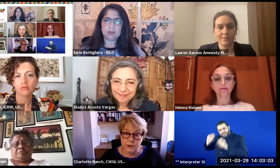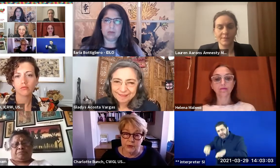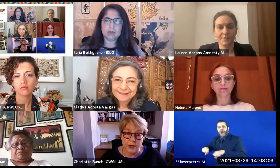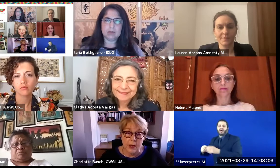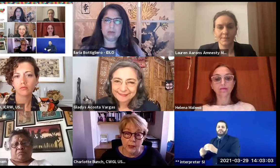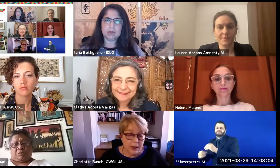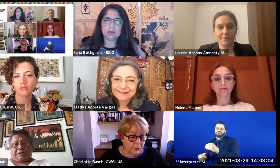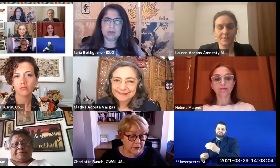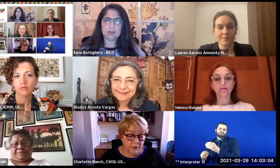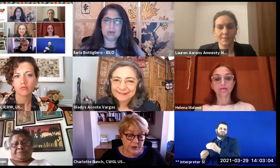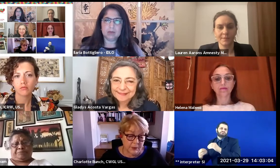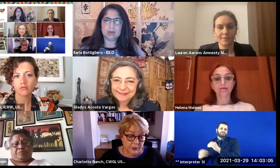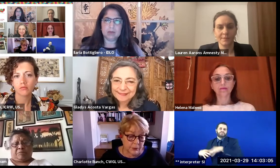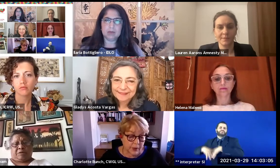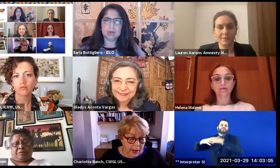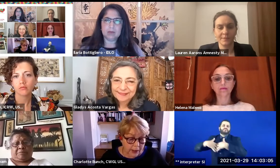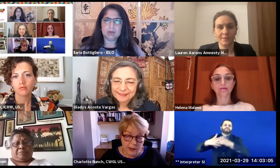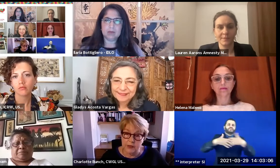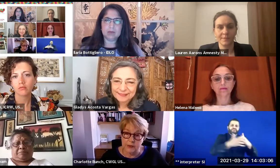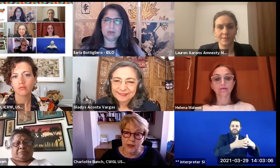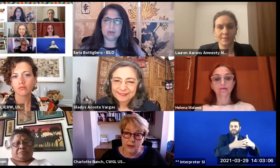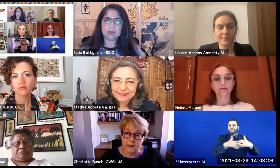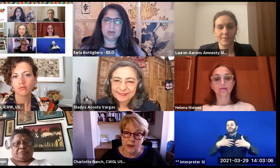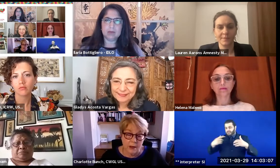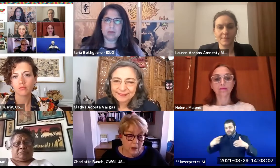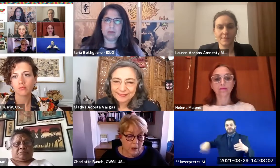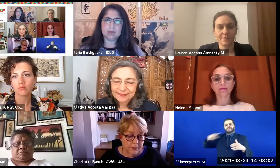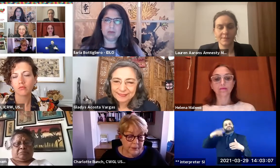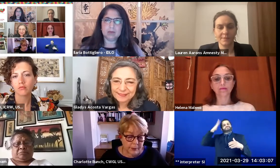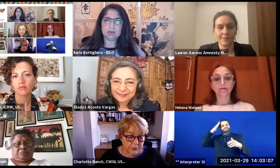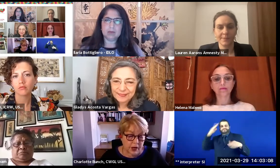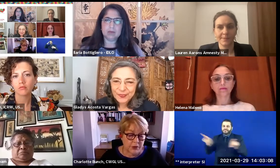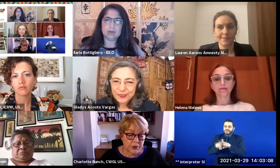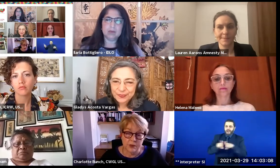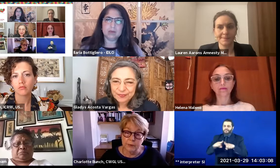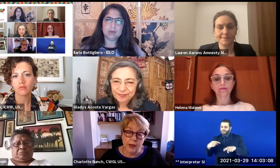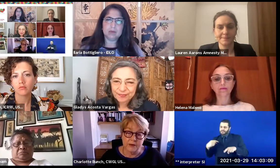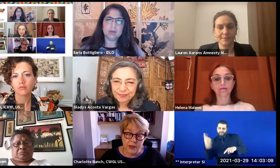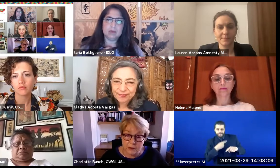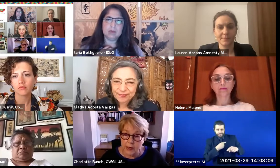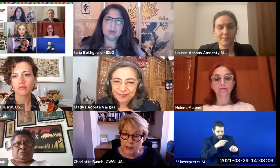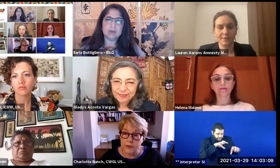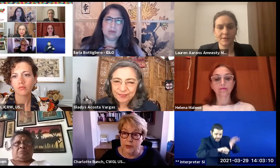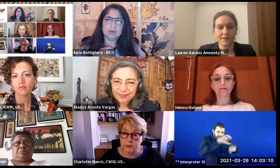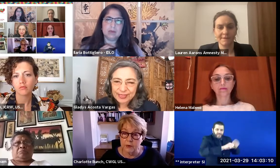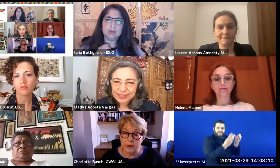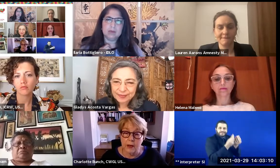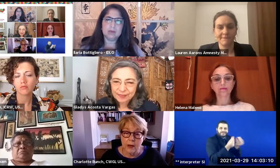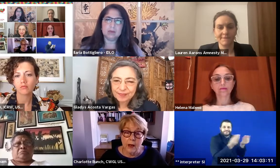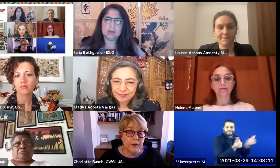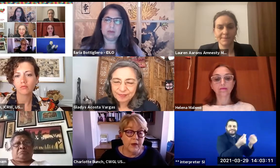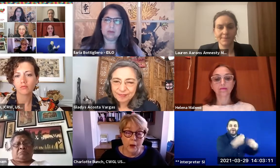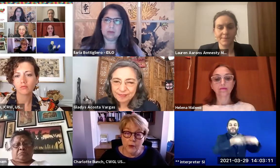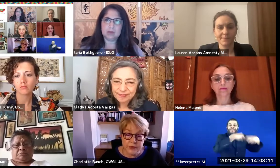of solutions. And I point, for example, to the academic studies on the changes in policy on violence against